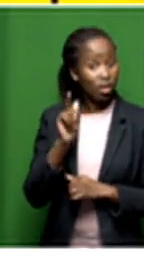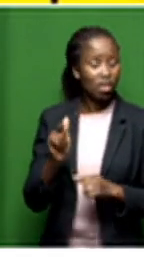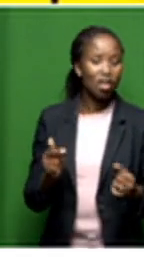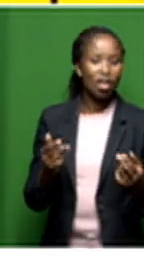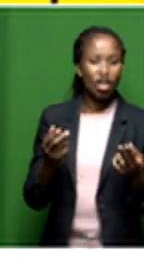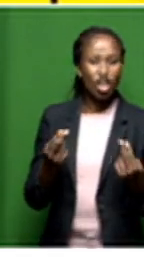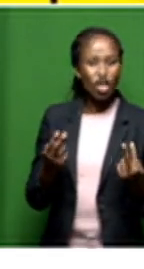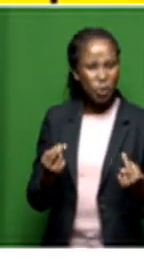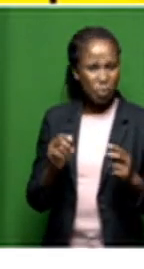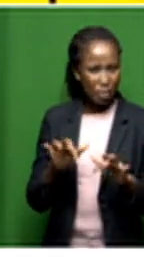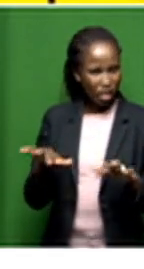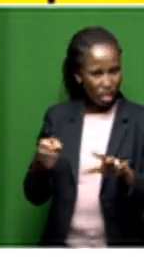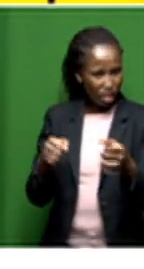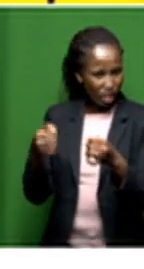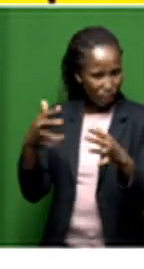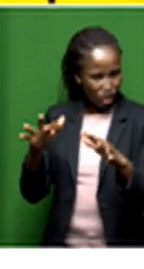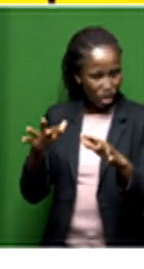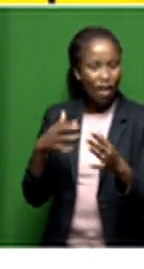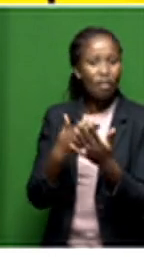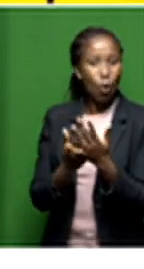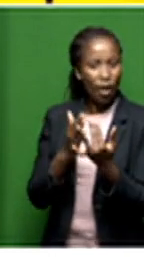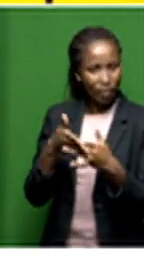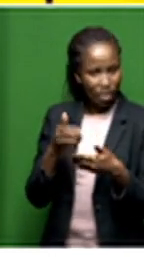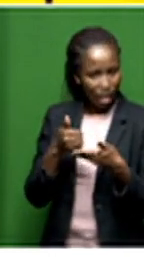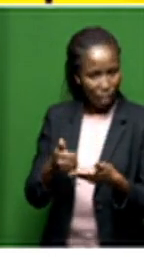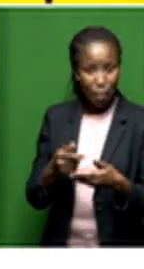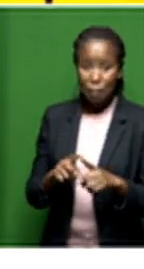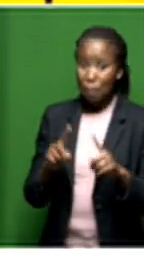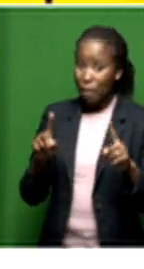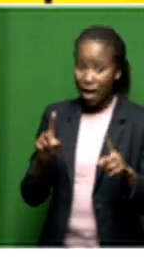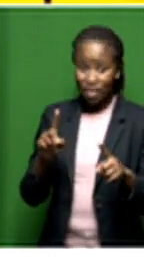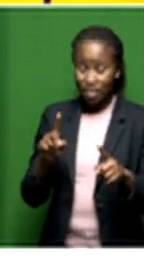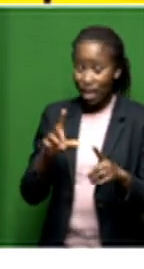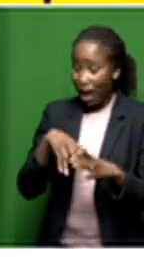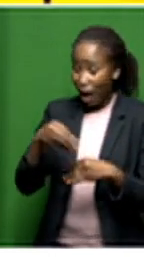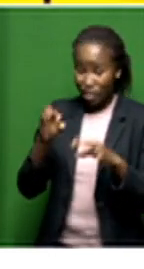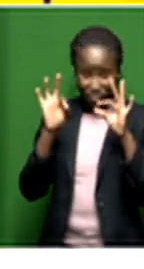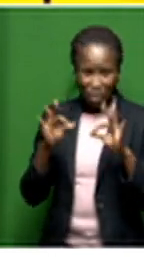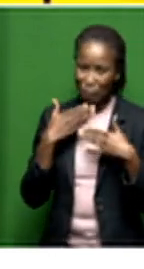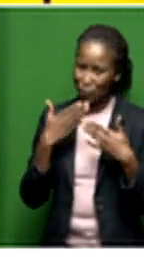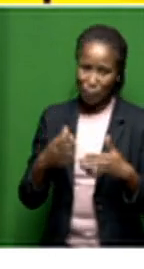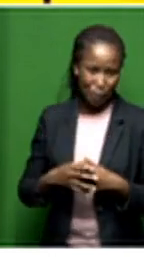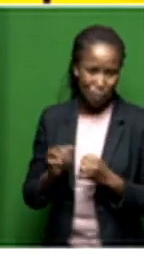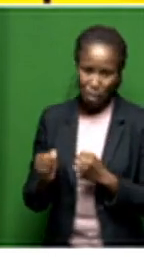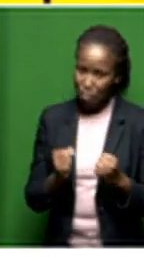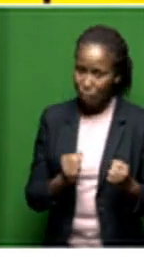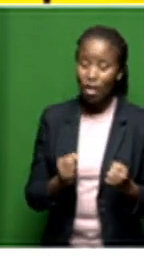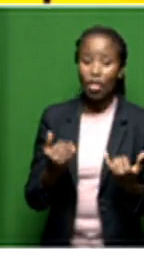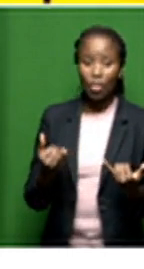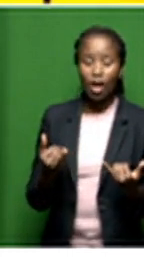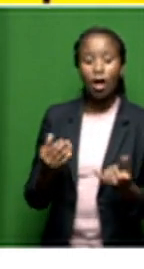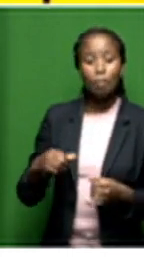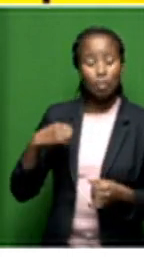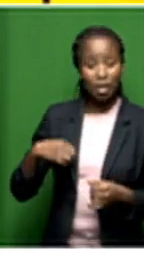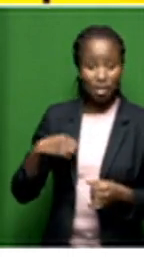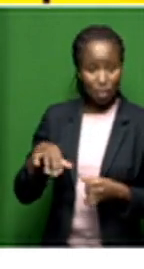administrators was appointed as the initial intervention did not produce the desired outcomes. And the Emfuleni Municipality lead